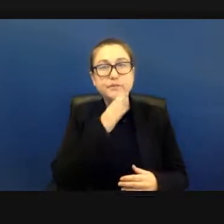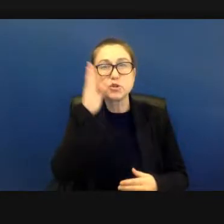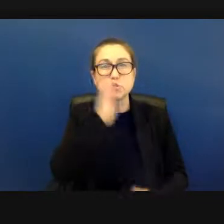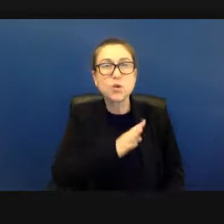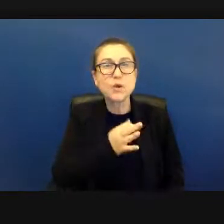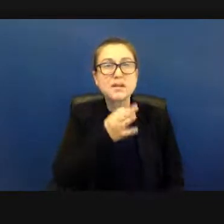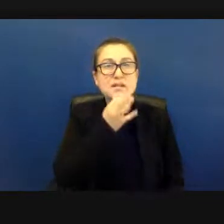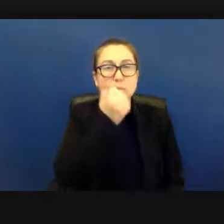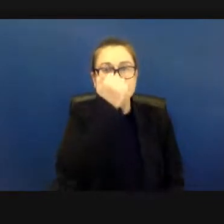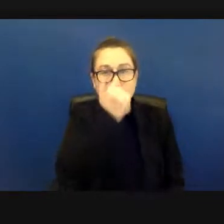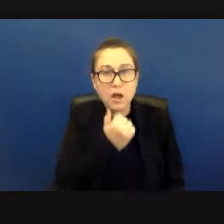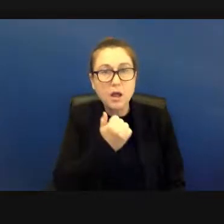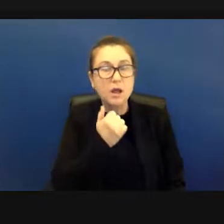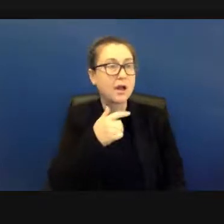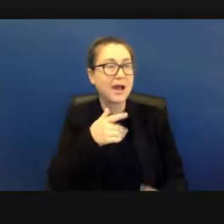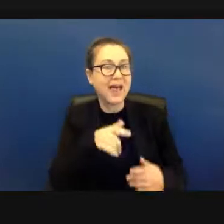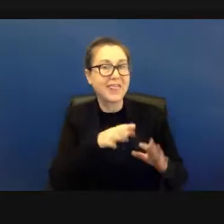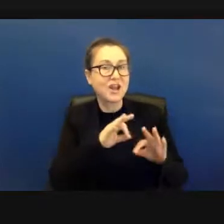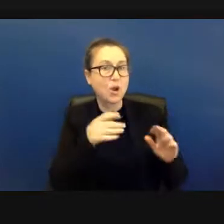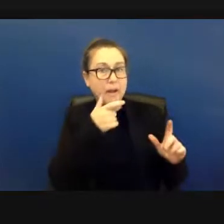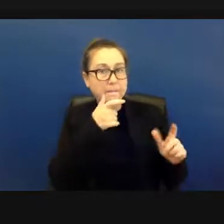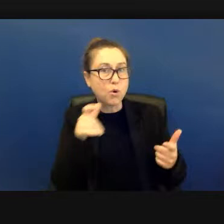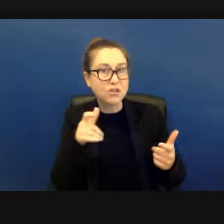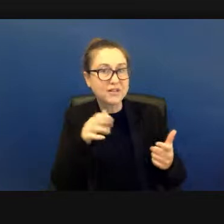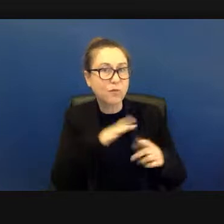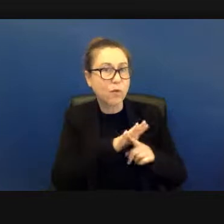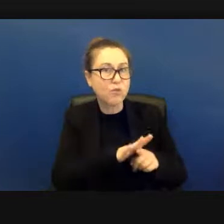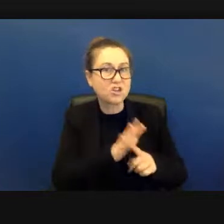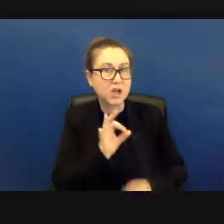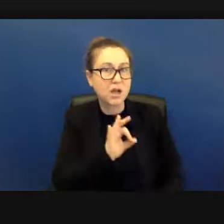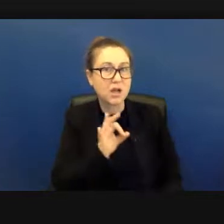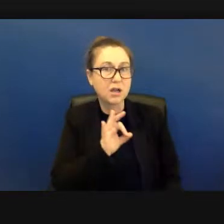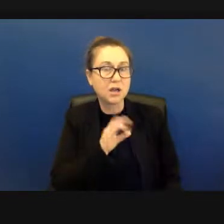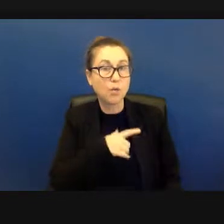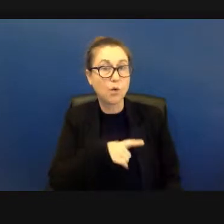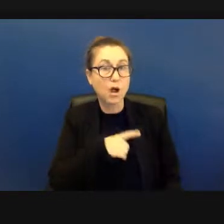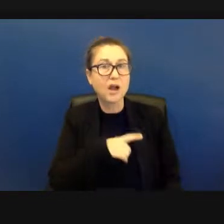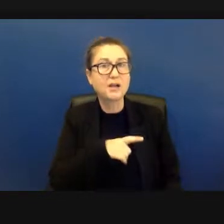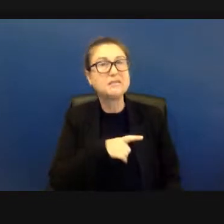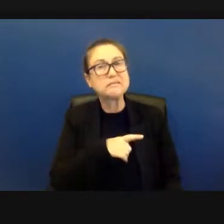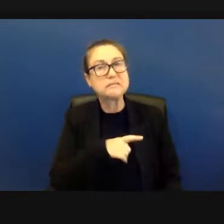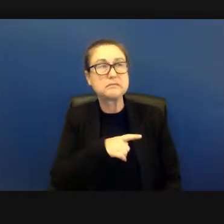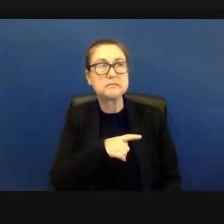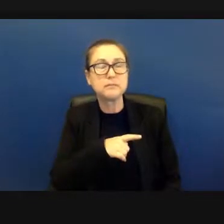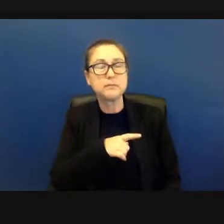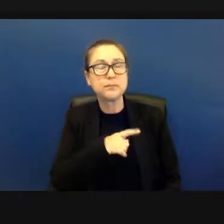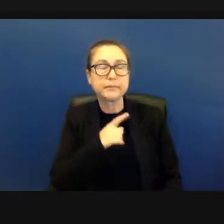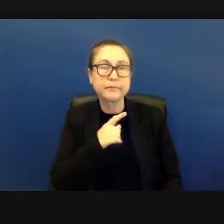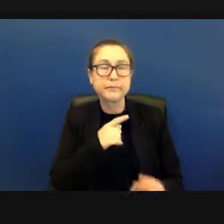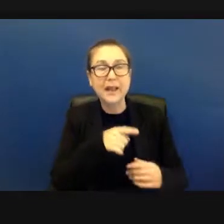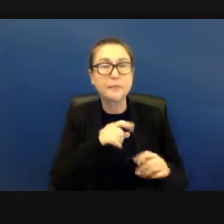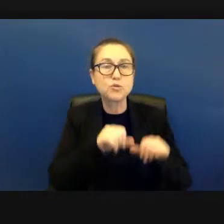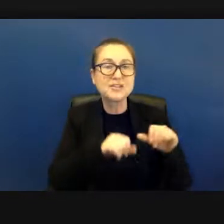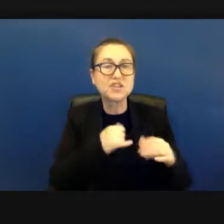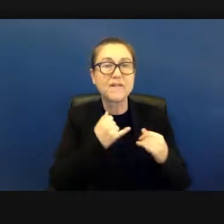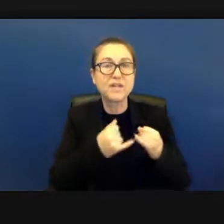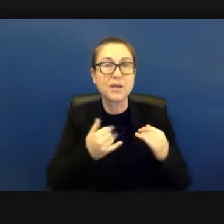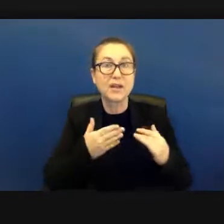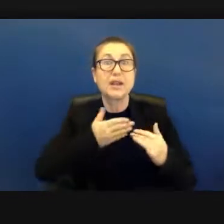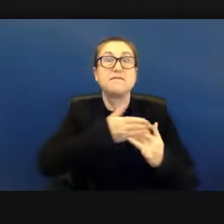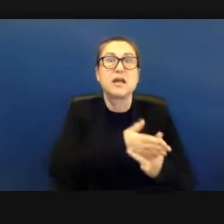and they're not currently monitored for pressure because it's quite an invasive procedure. And so that's